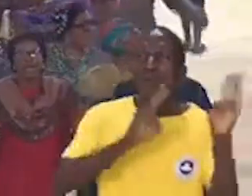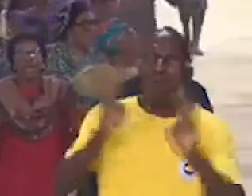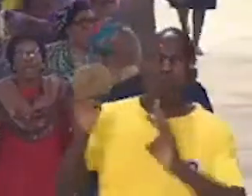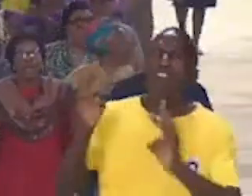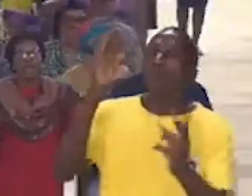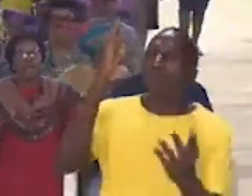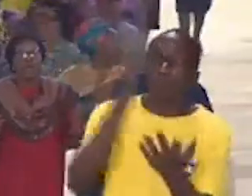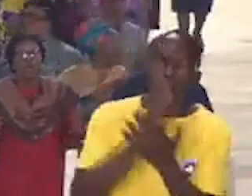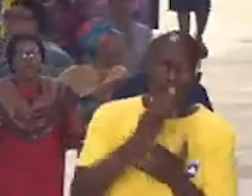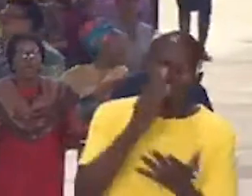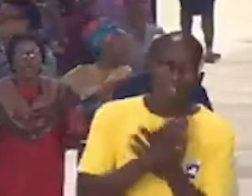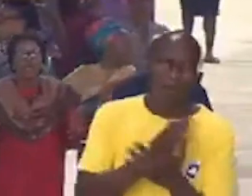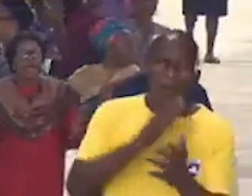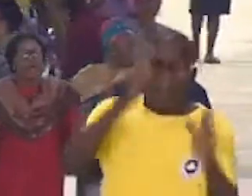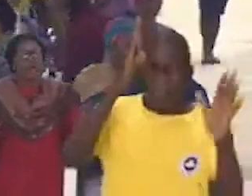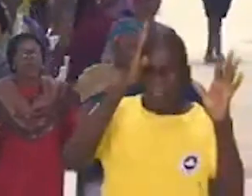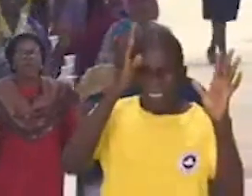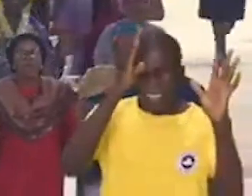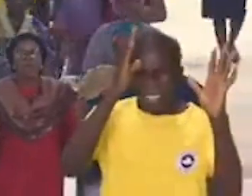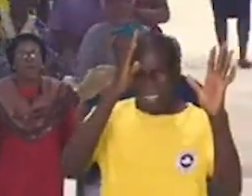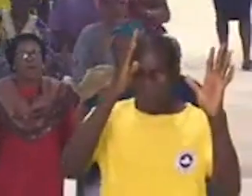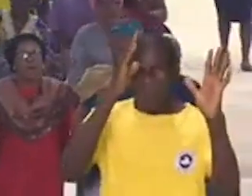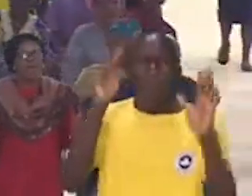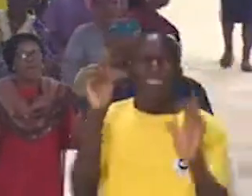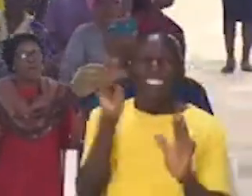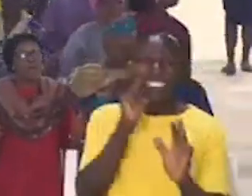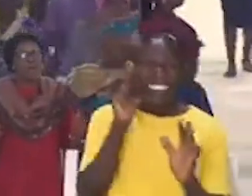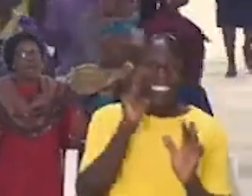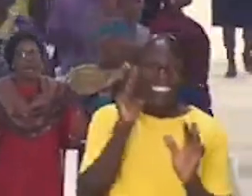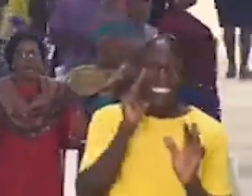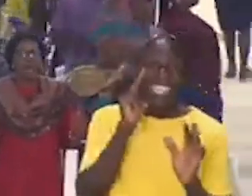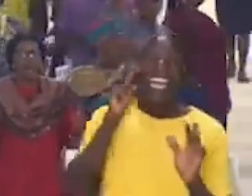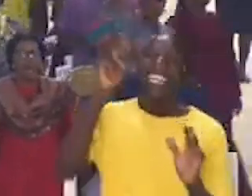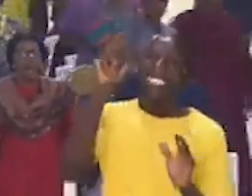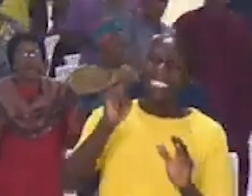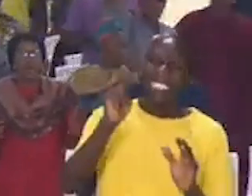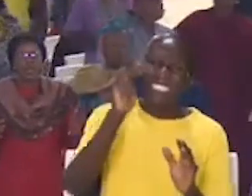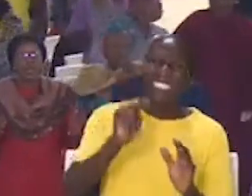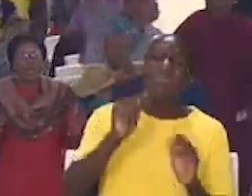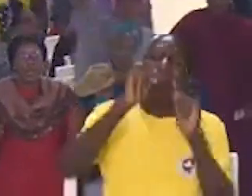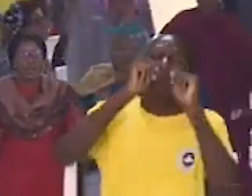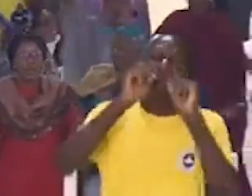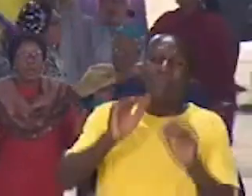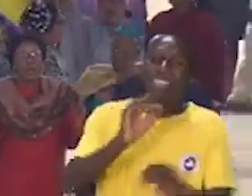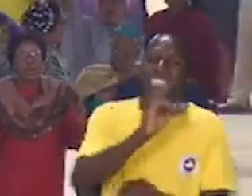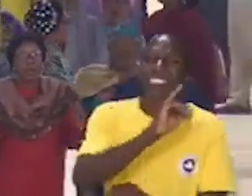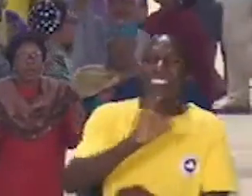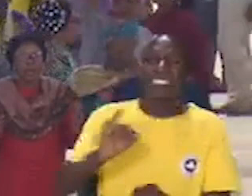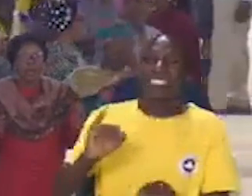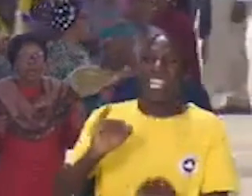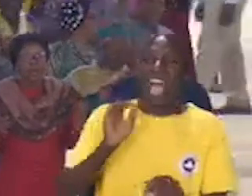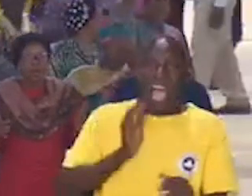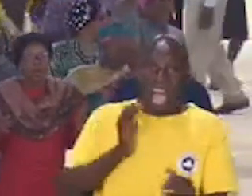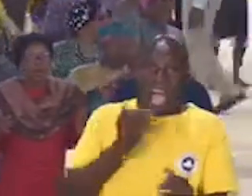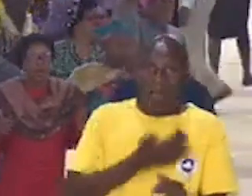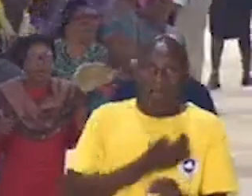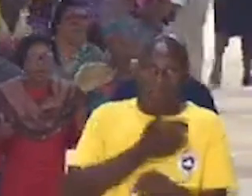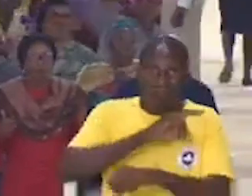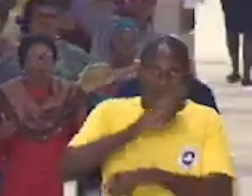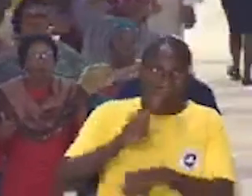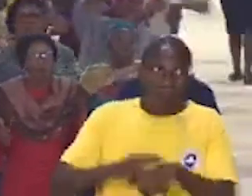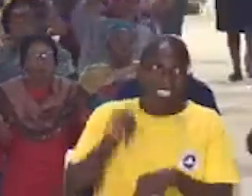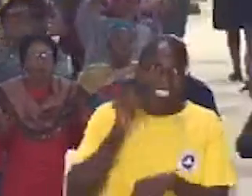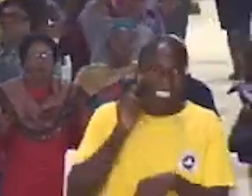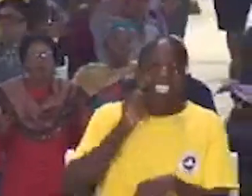Jesus. Father, Nigeria needs the wind of blessing. Yes, our nation needs the wind